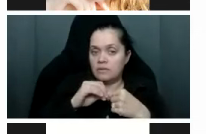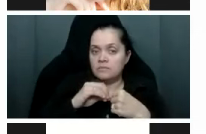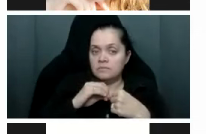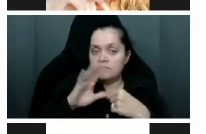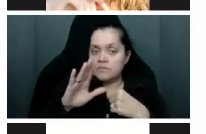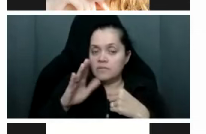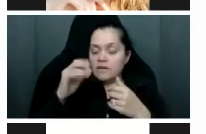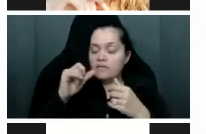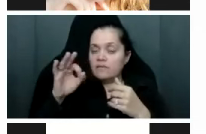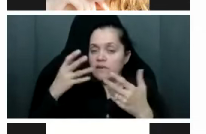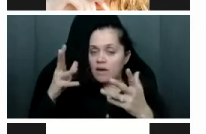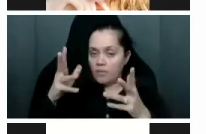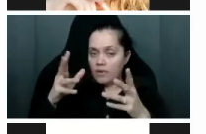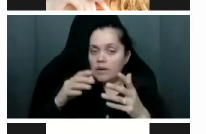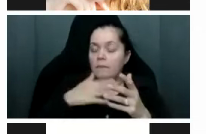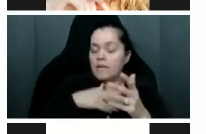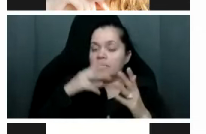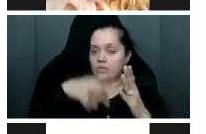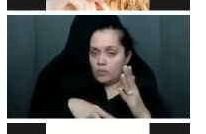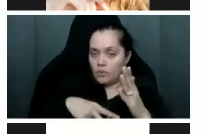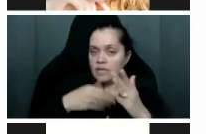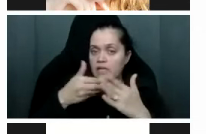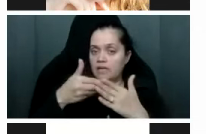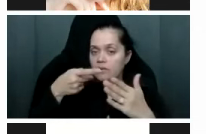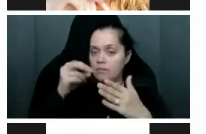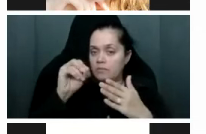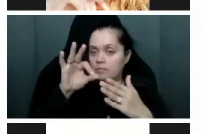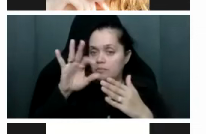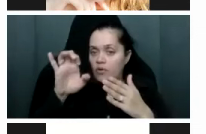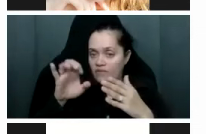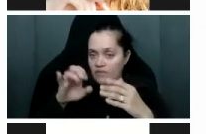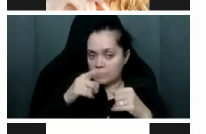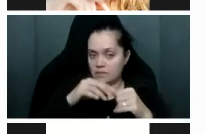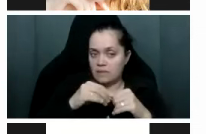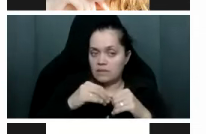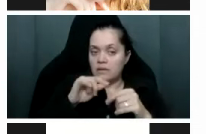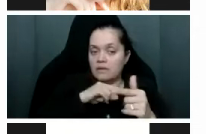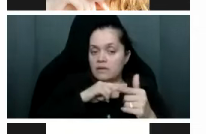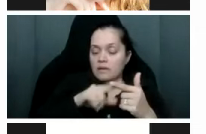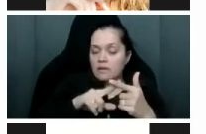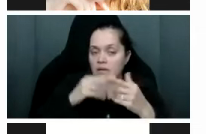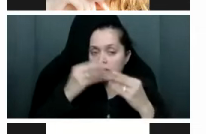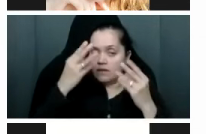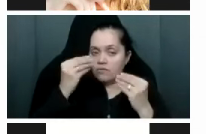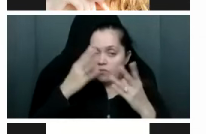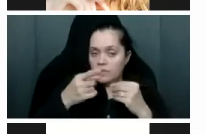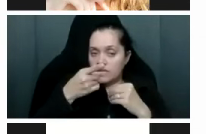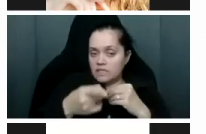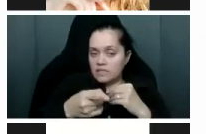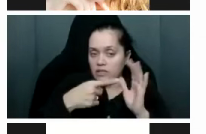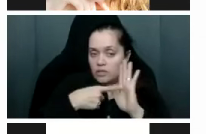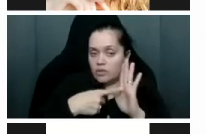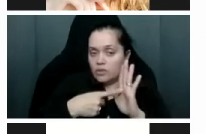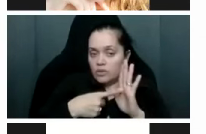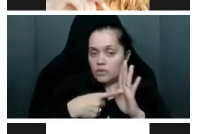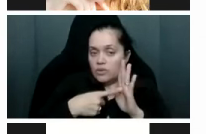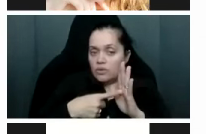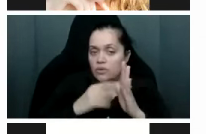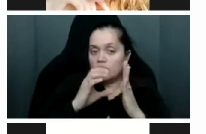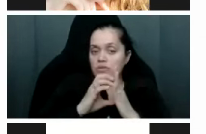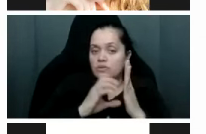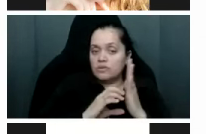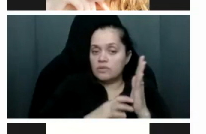haven't already, do please read the preface. Then the contents here shows